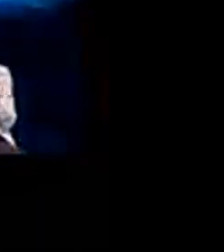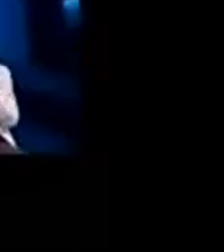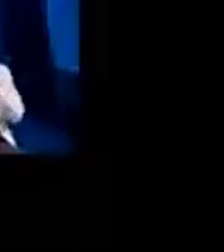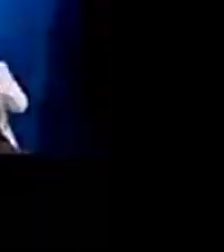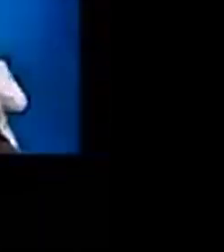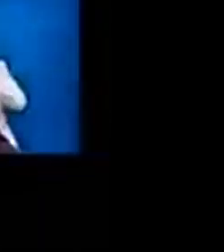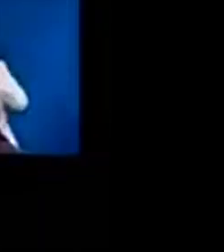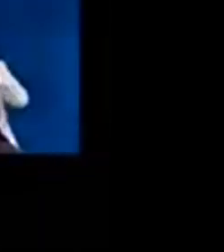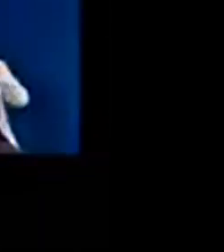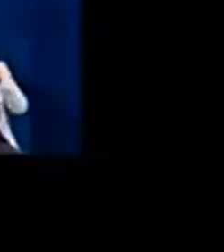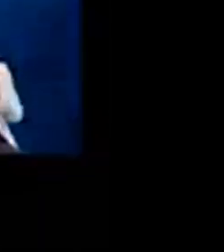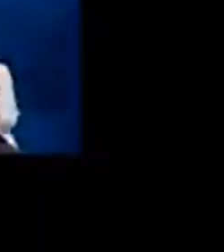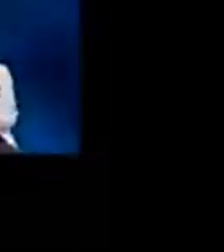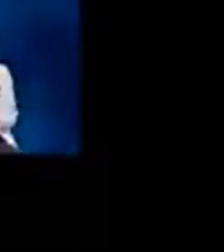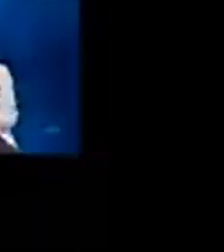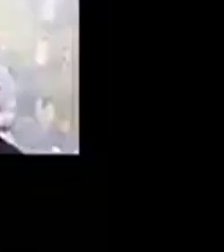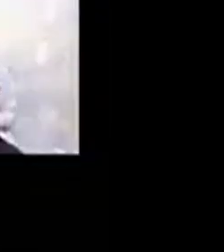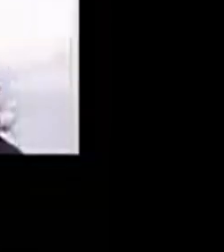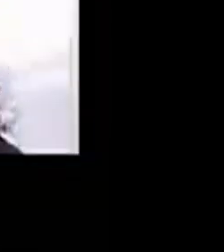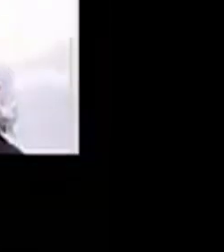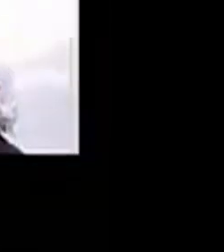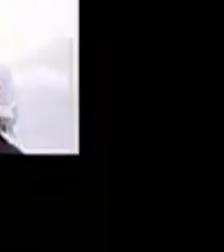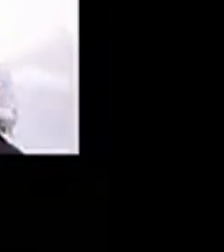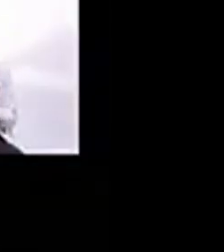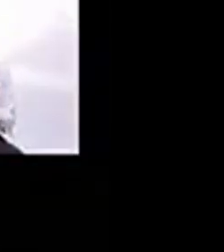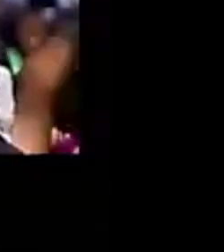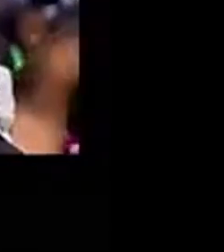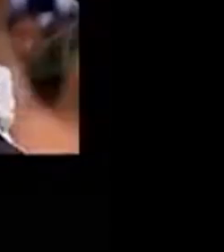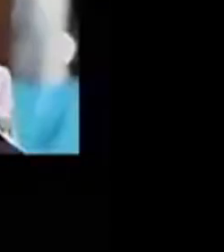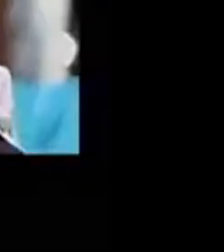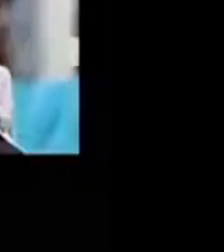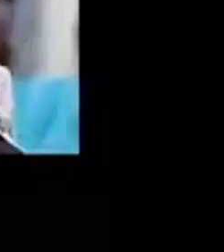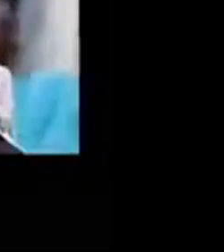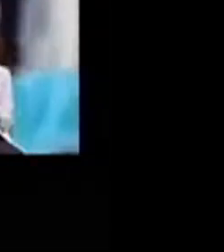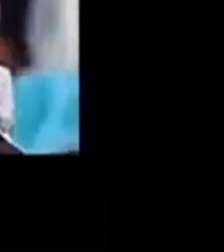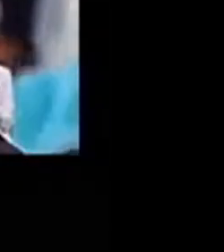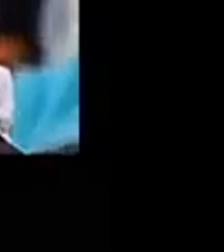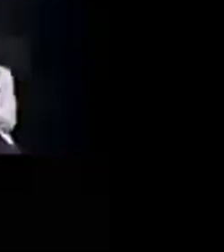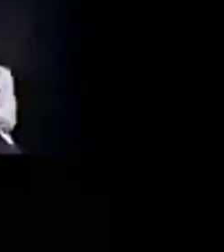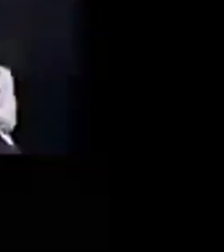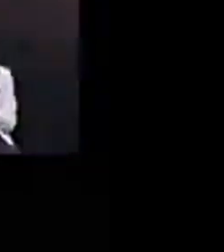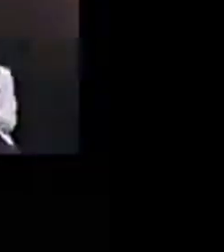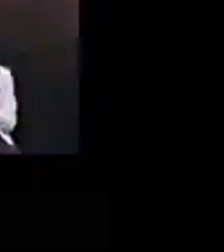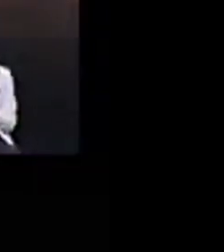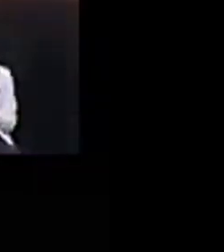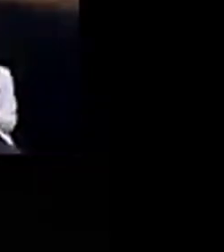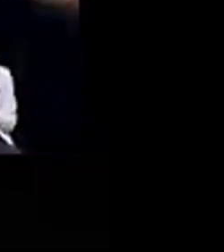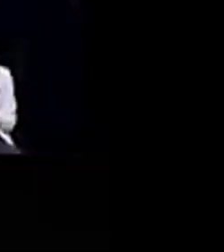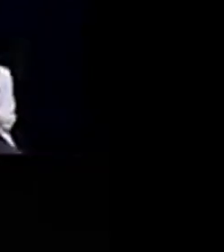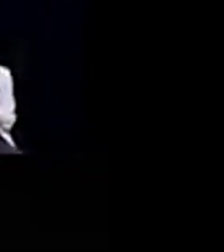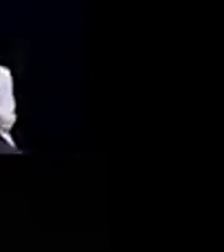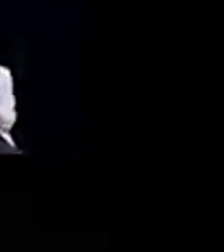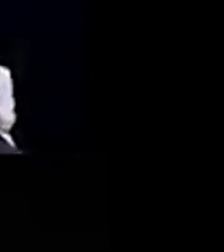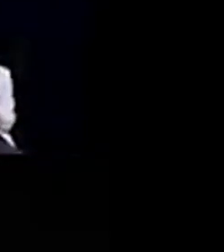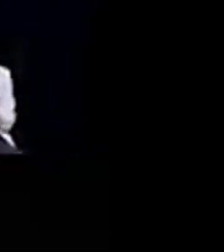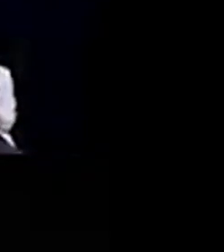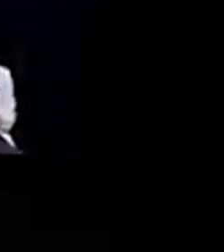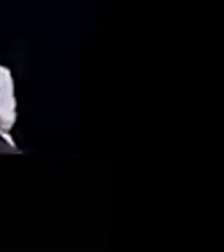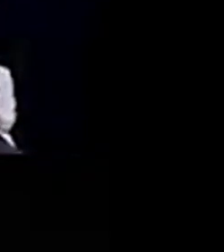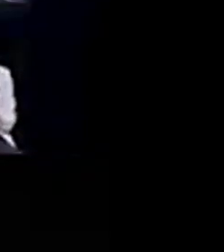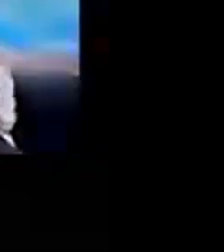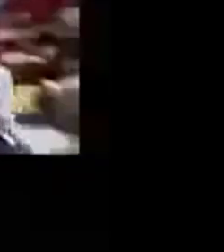in Peter, that same power in Philip, that same power in